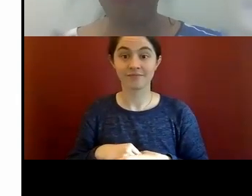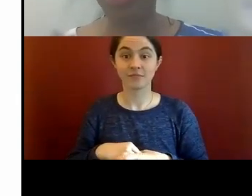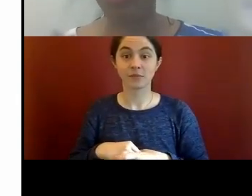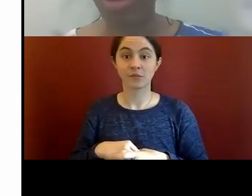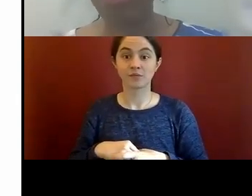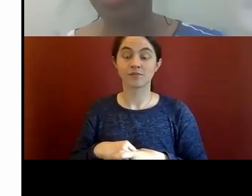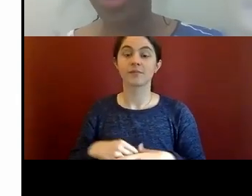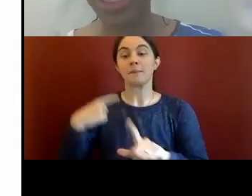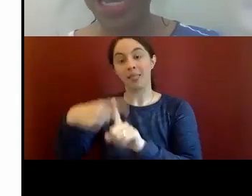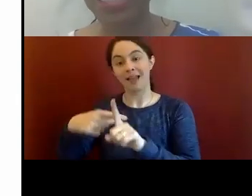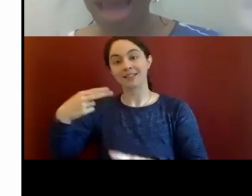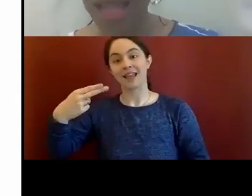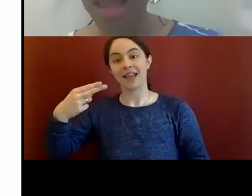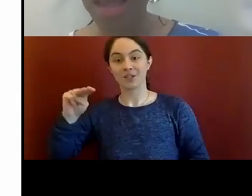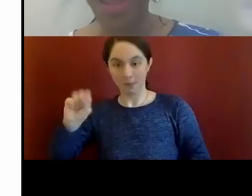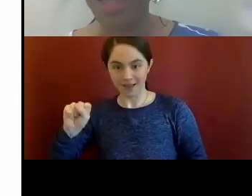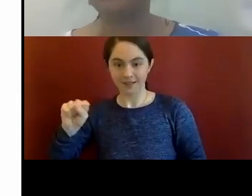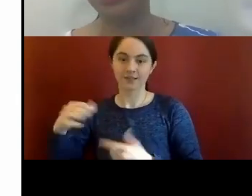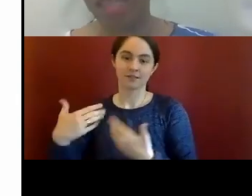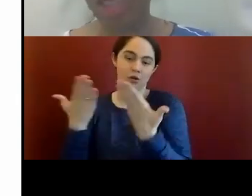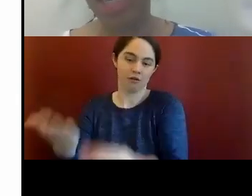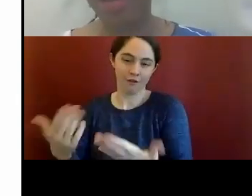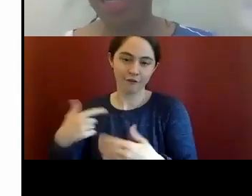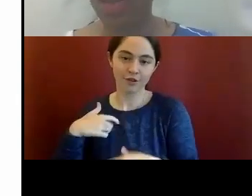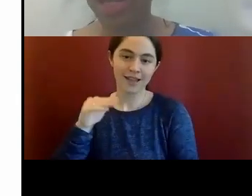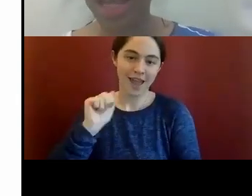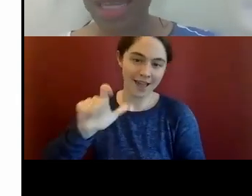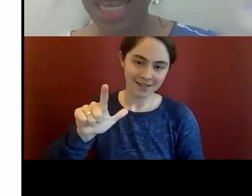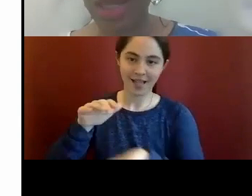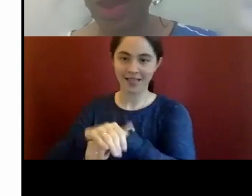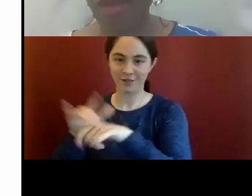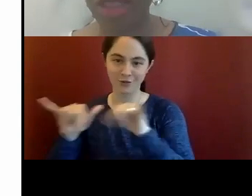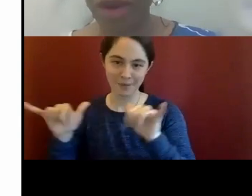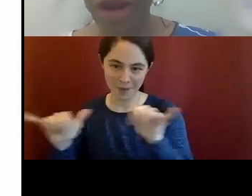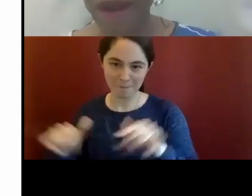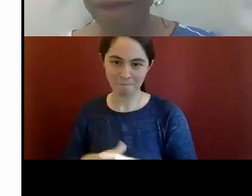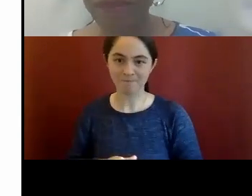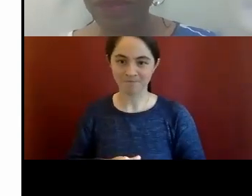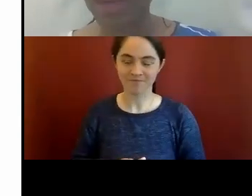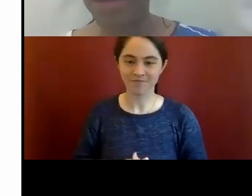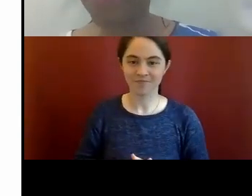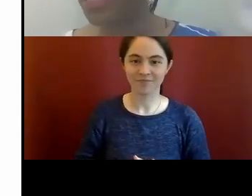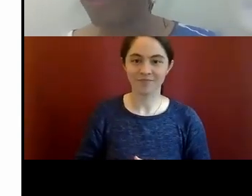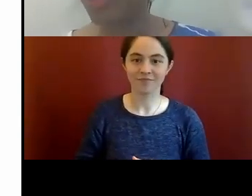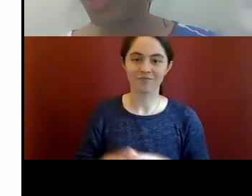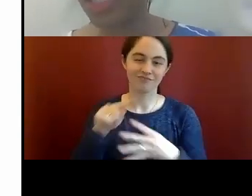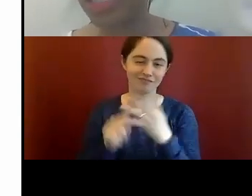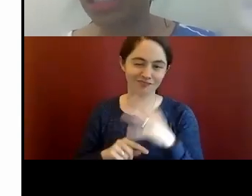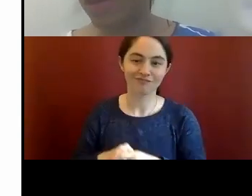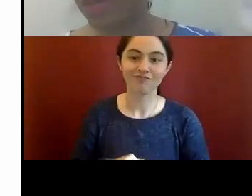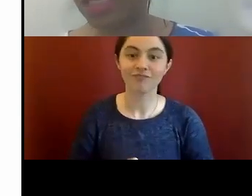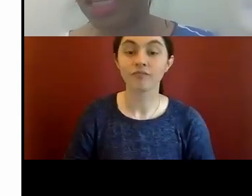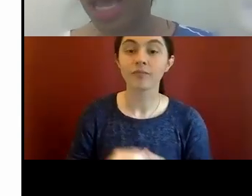that offers programs for ASL and English, as well as a dual language program. But many of our